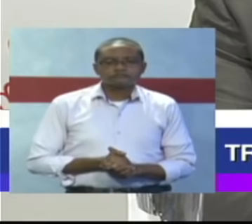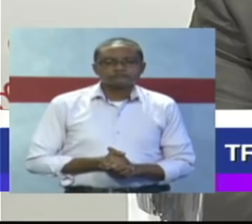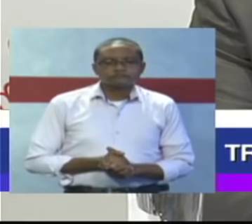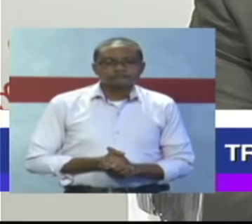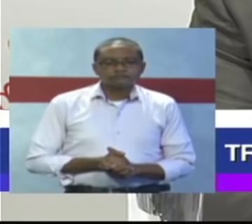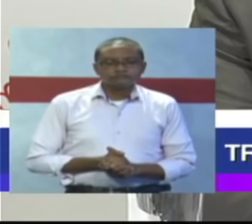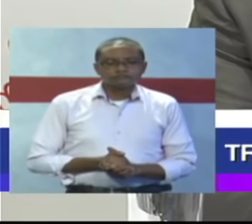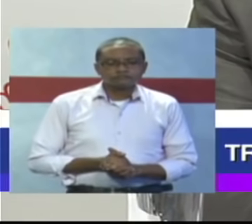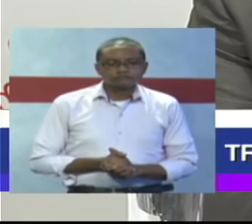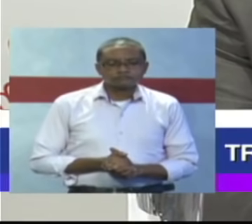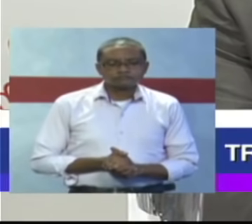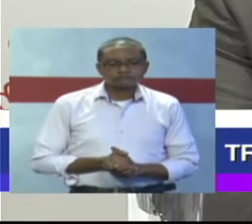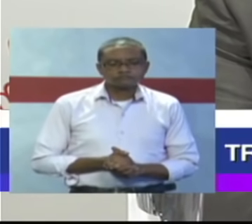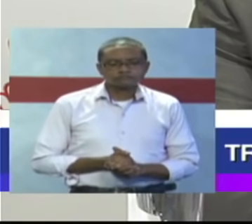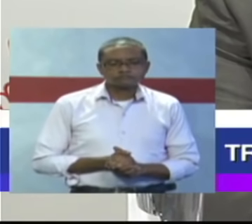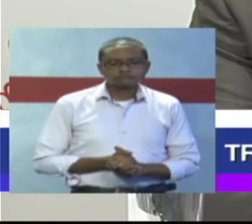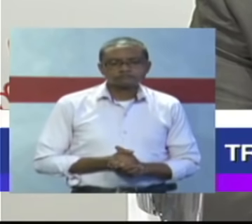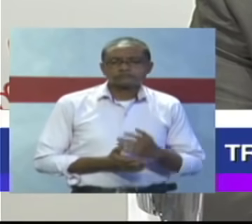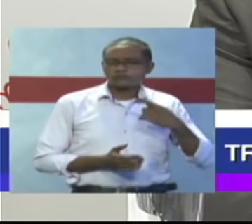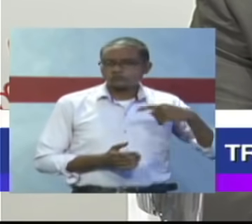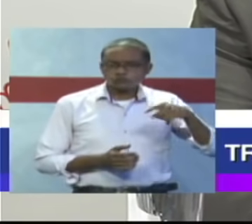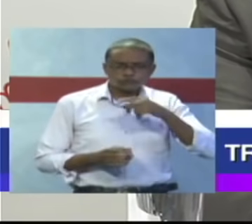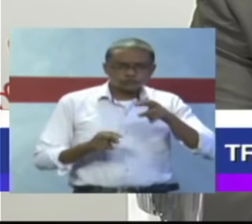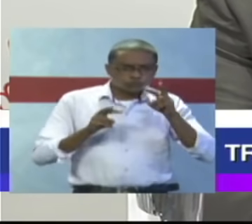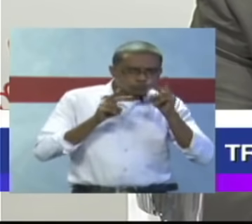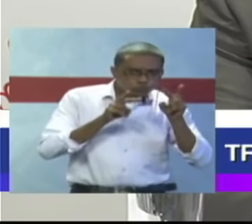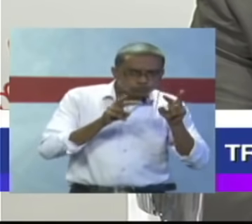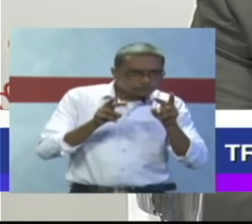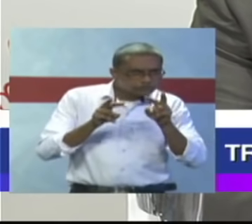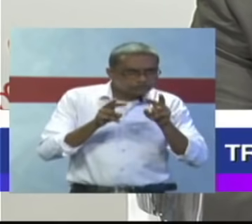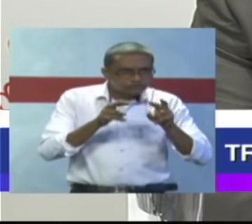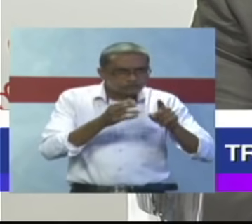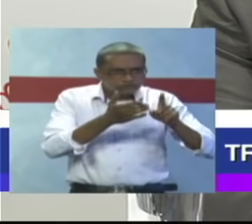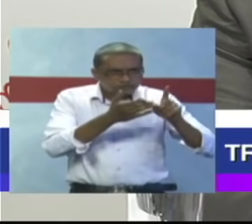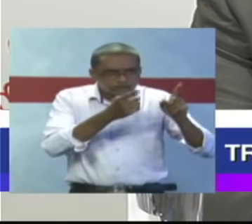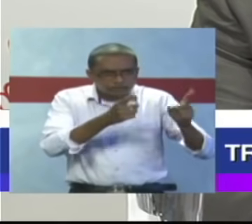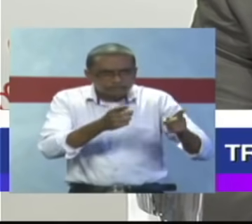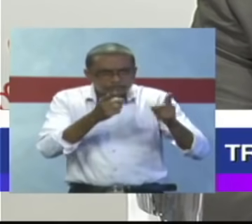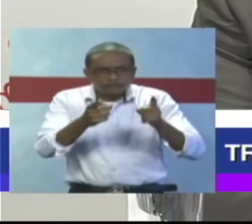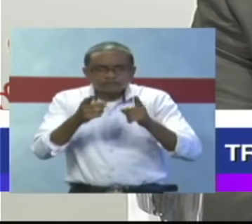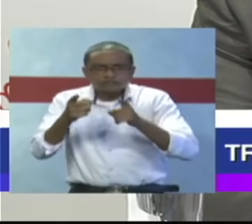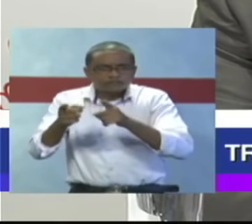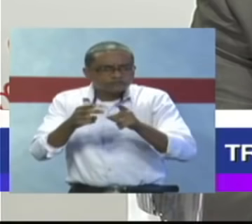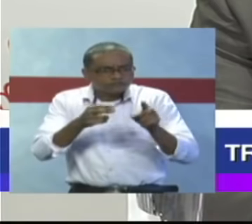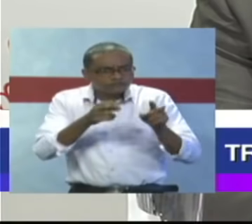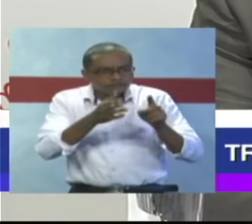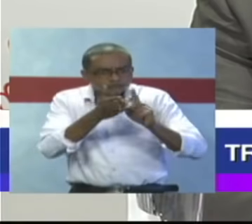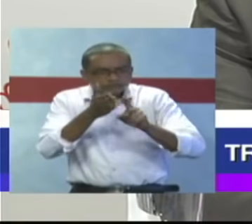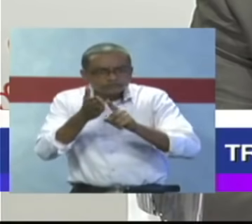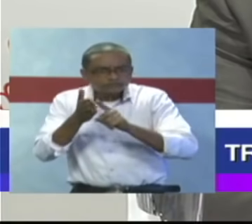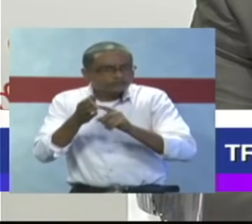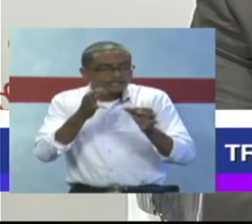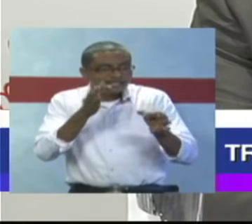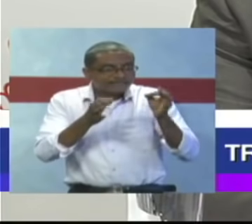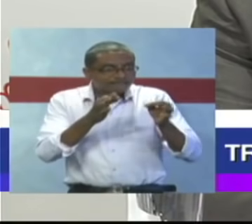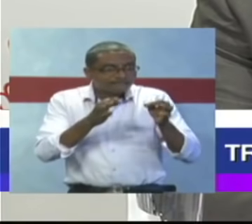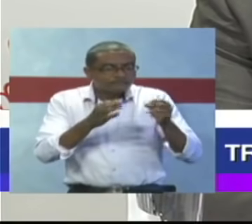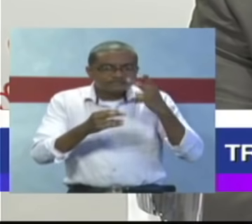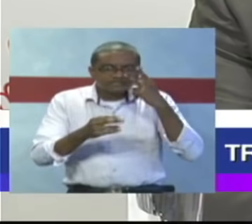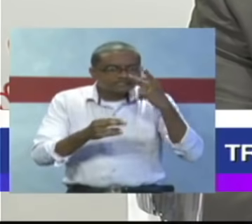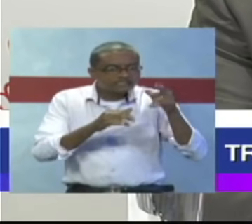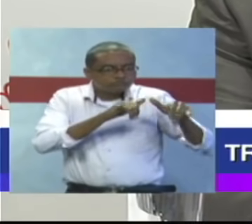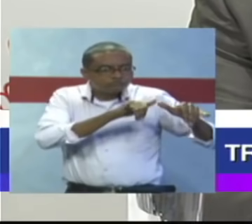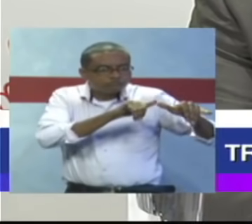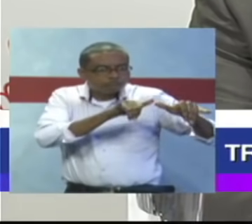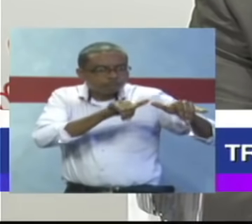that we currently are dealing with, and we're looking at patterns. So as a pattern establishes itself, we will most certainly share